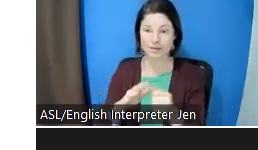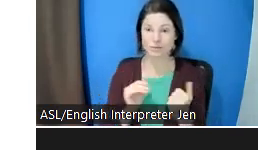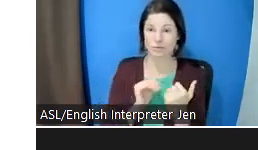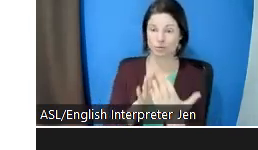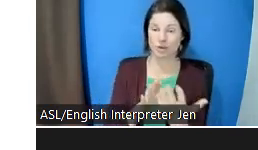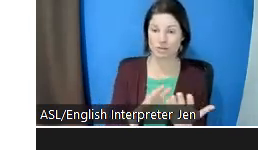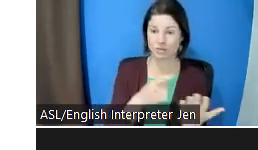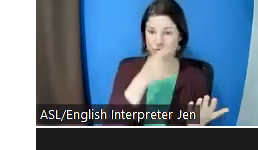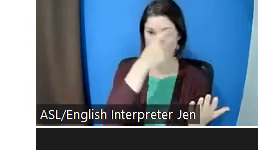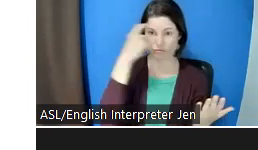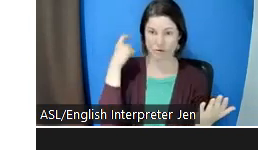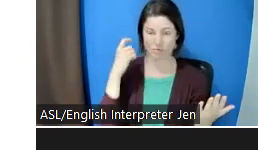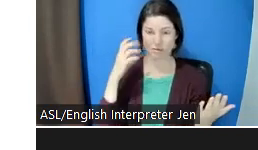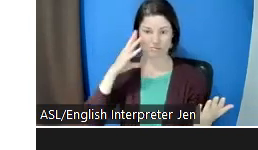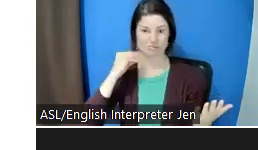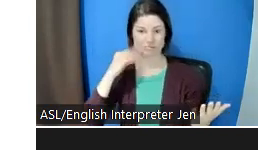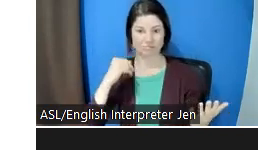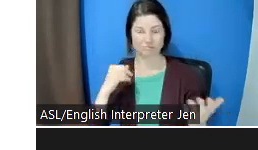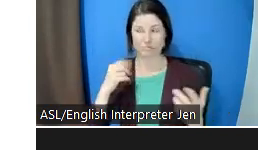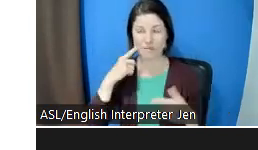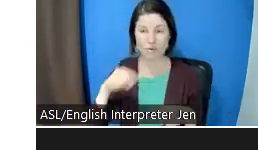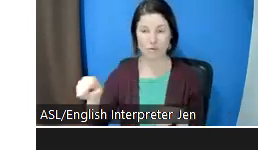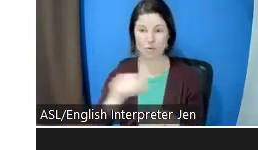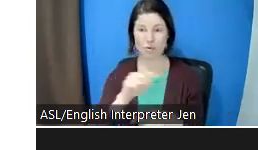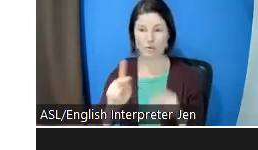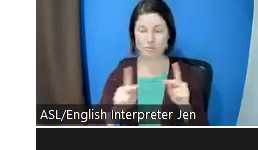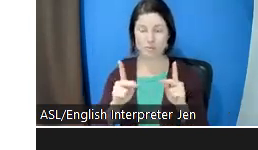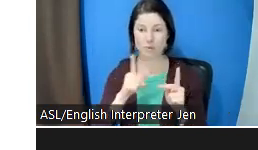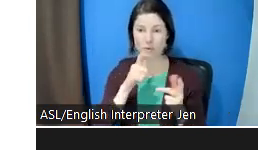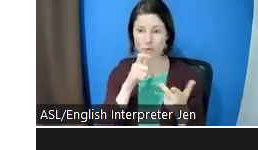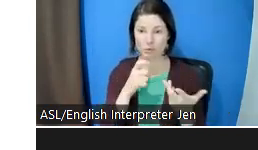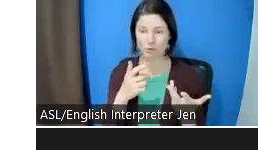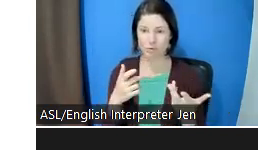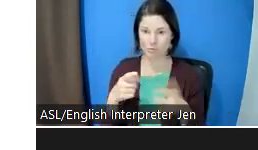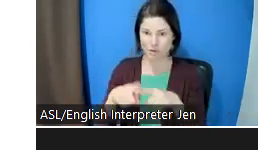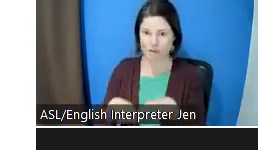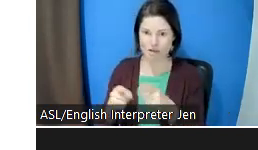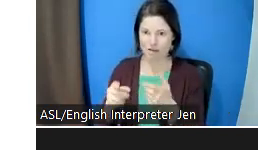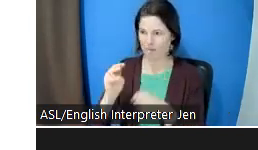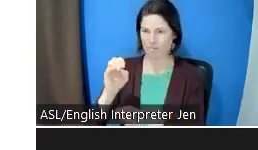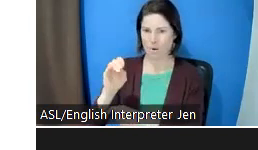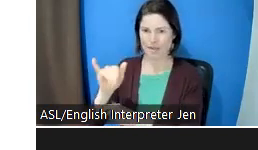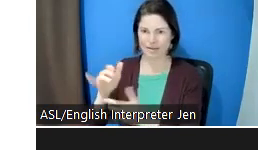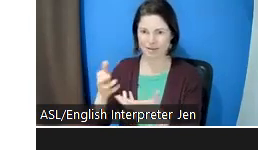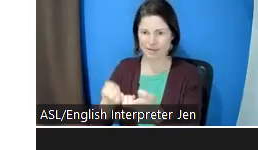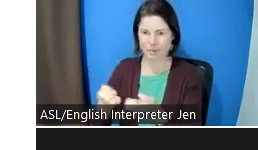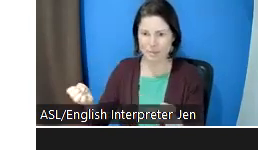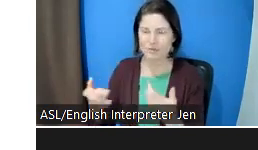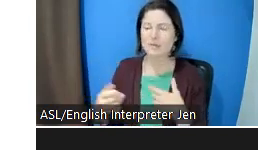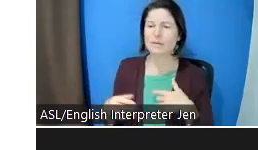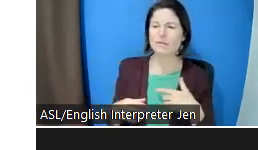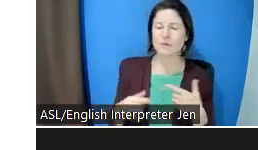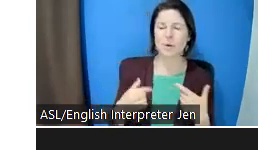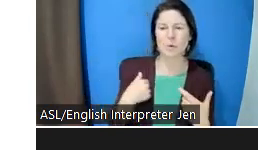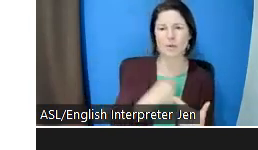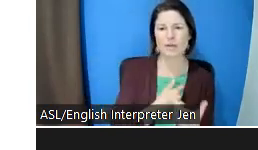act of mobility and opportunities for active healing practices. In addition, the virtual platform can